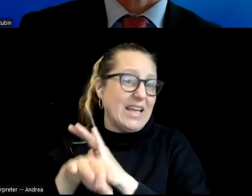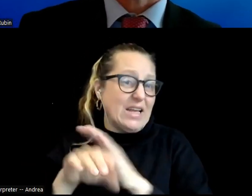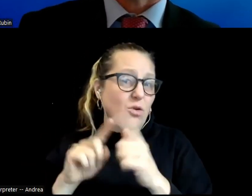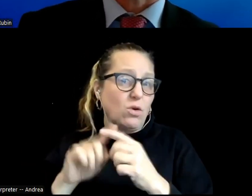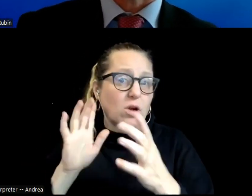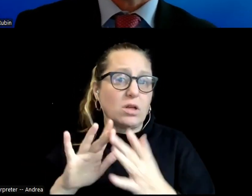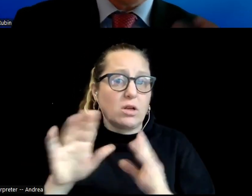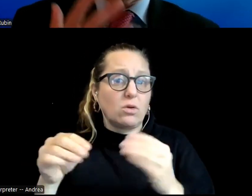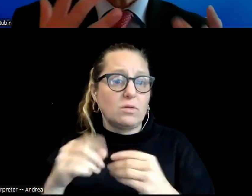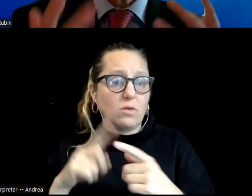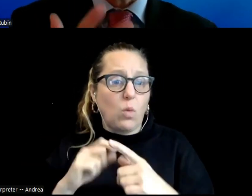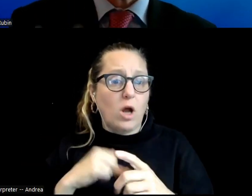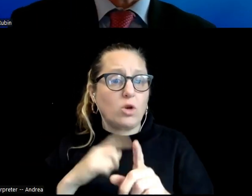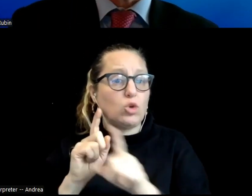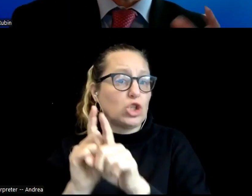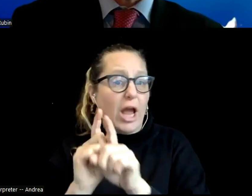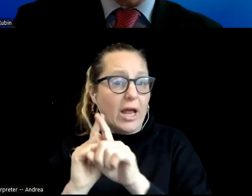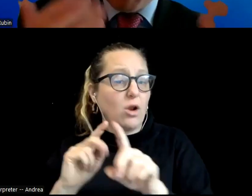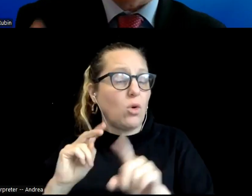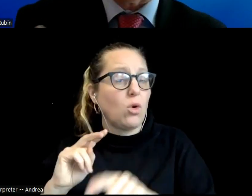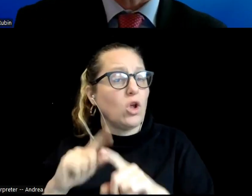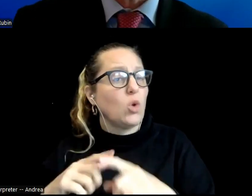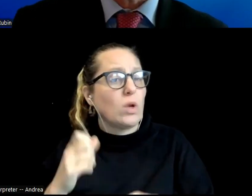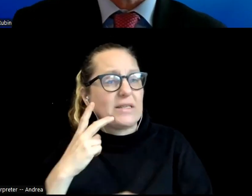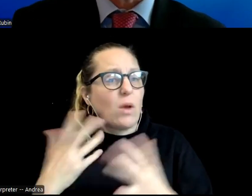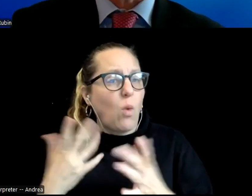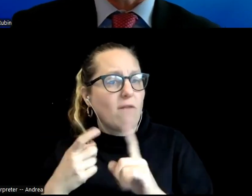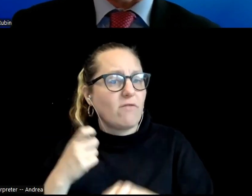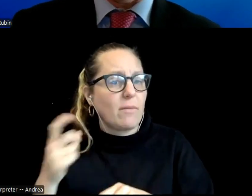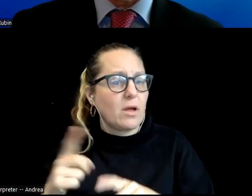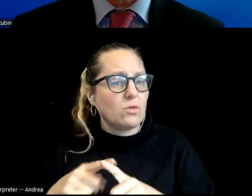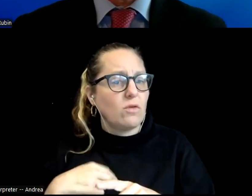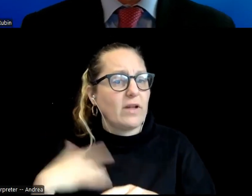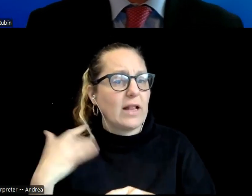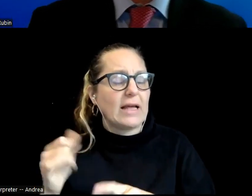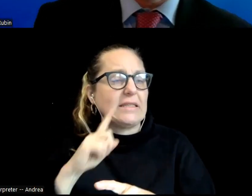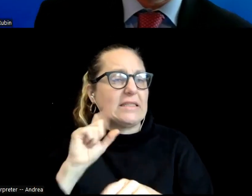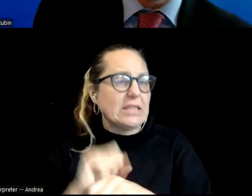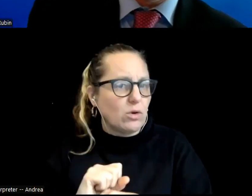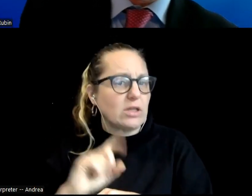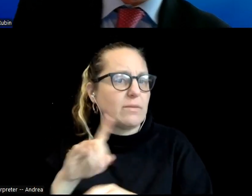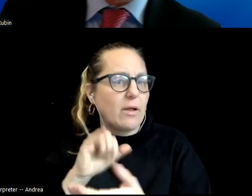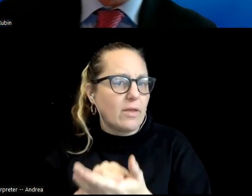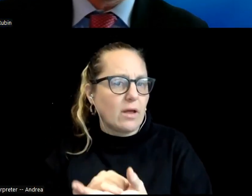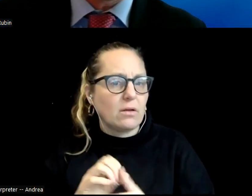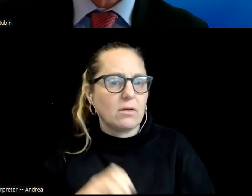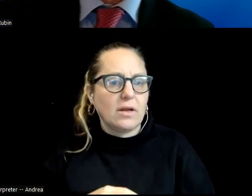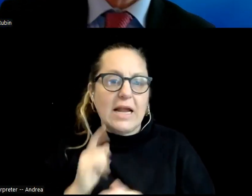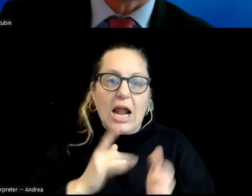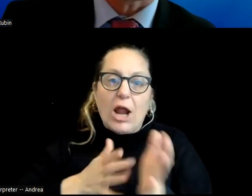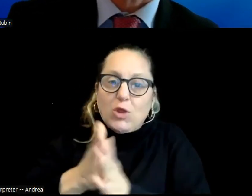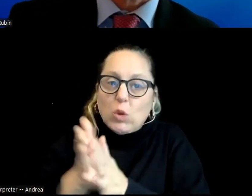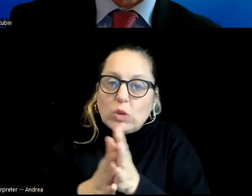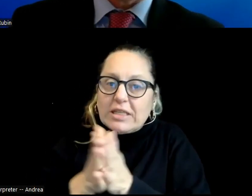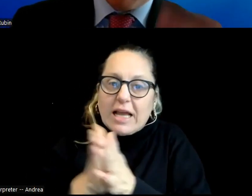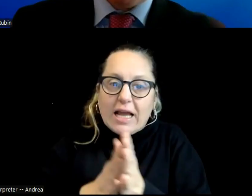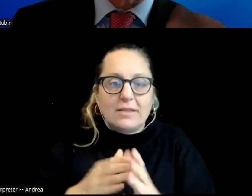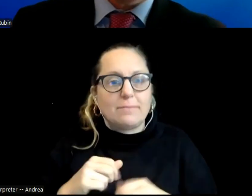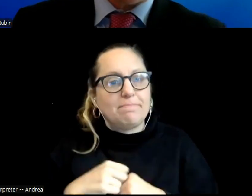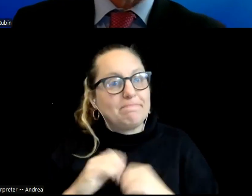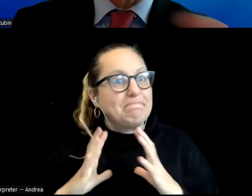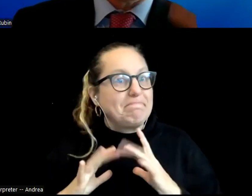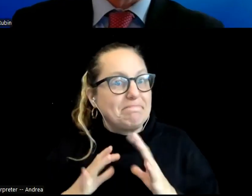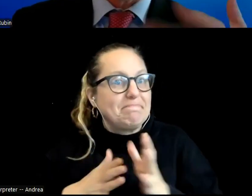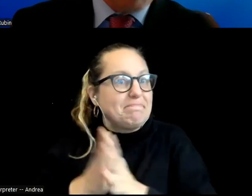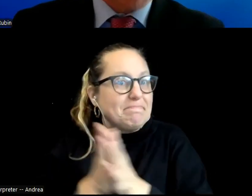office and they want to shadow? What do you want to see from them to feel like they're serious about it? Enthusiasm and interest. Tell